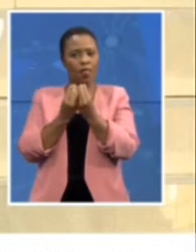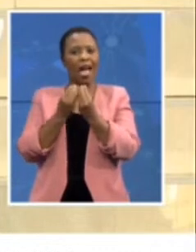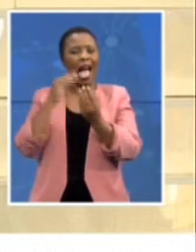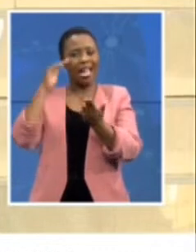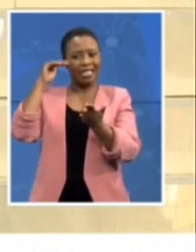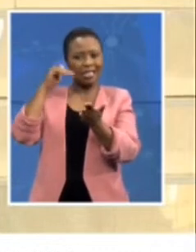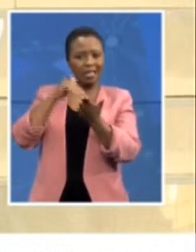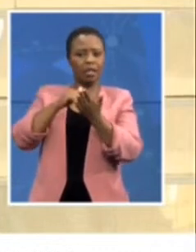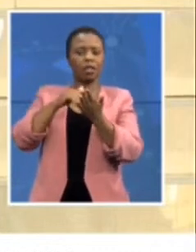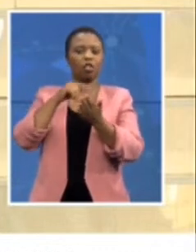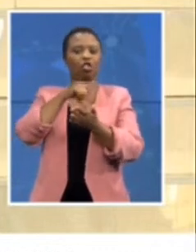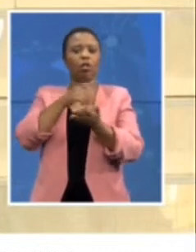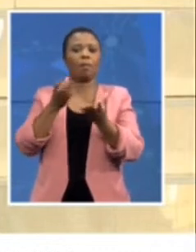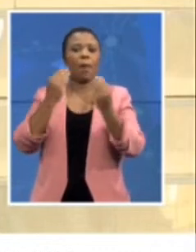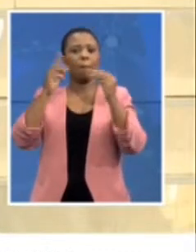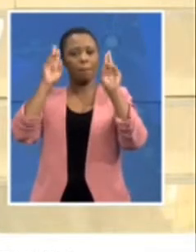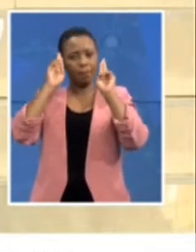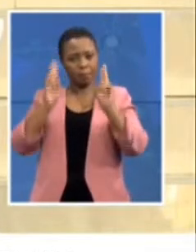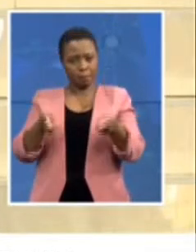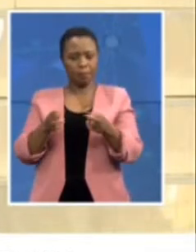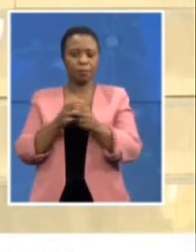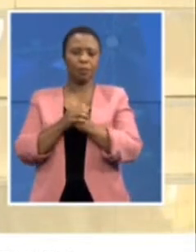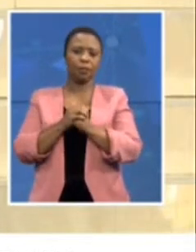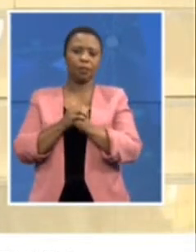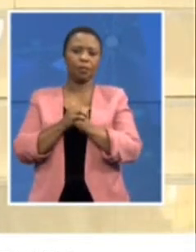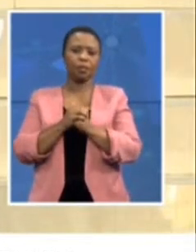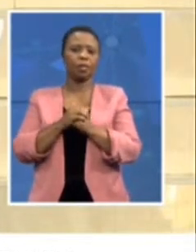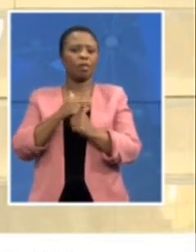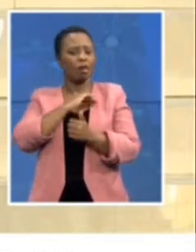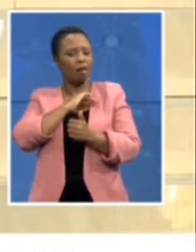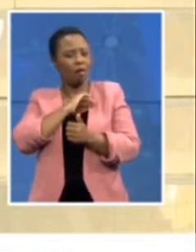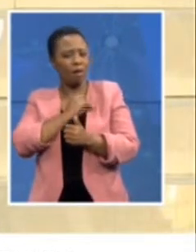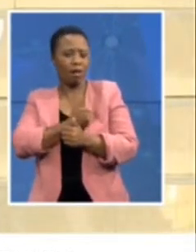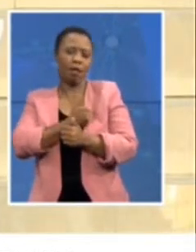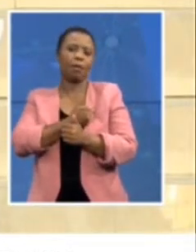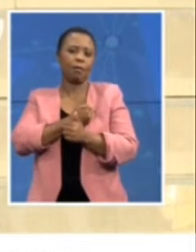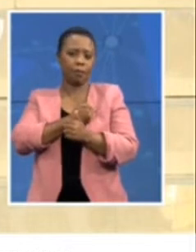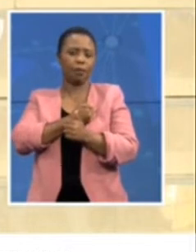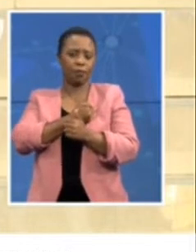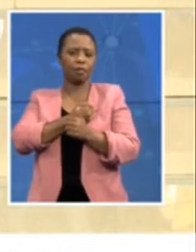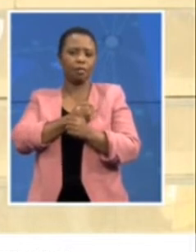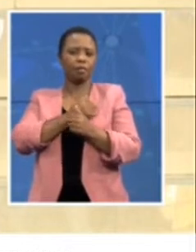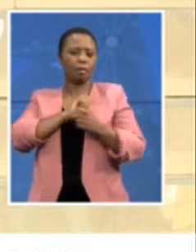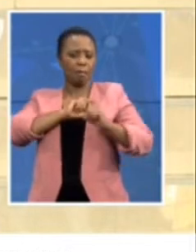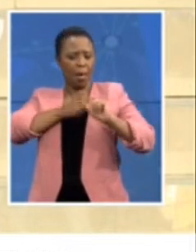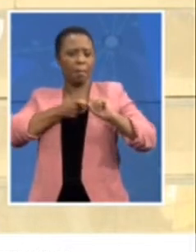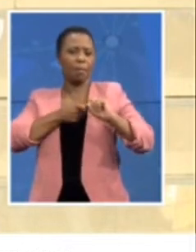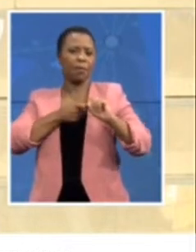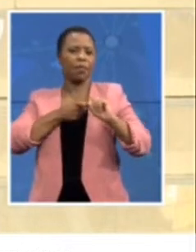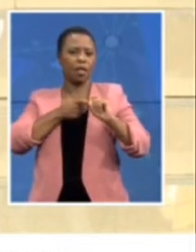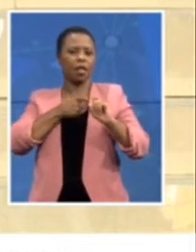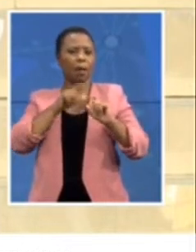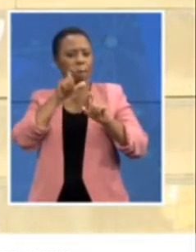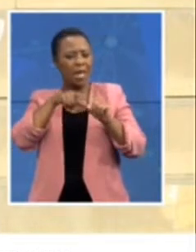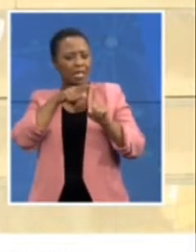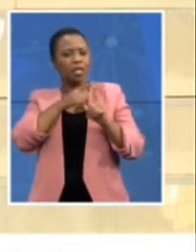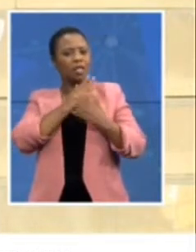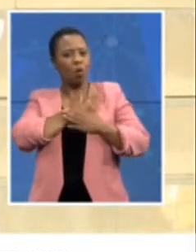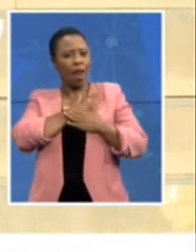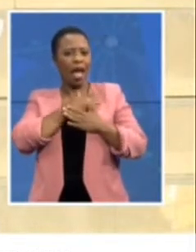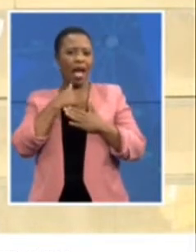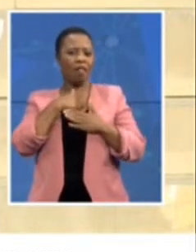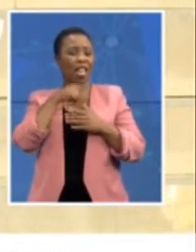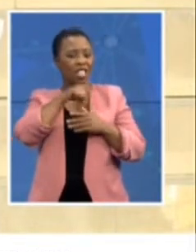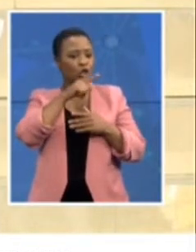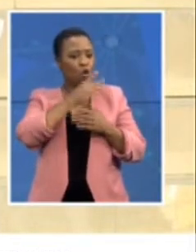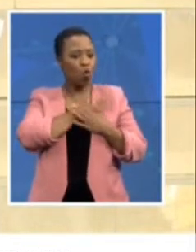It is heartbreaking to lose someone whom you love and whom knows you and who knows you more than anyone or more than you even know